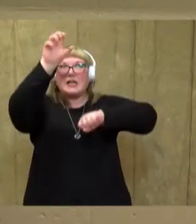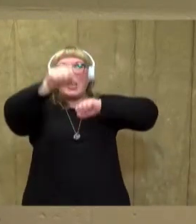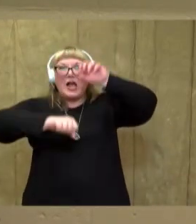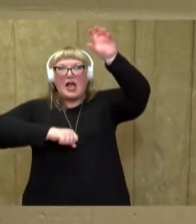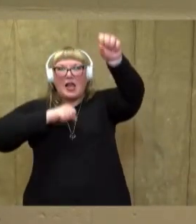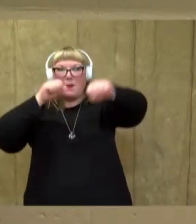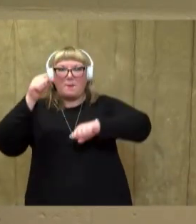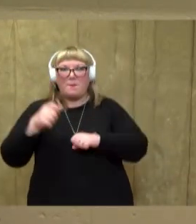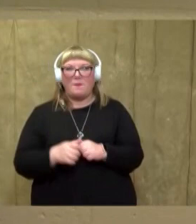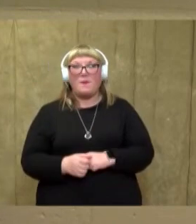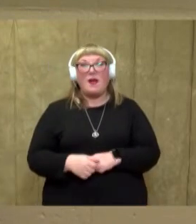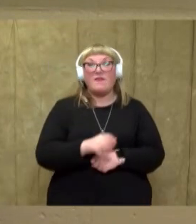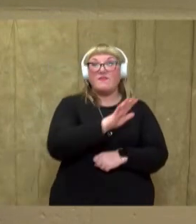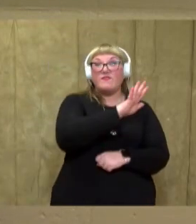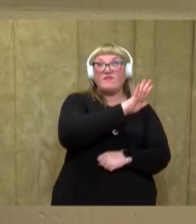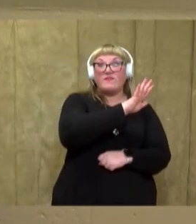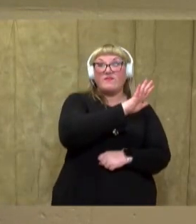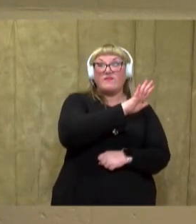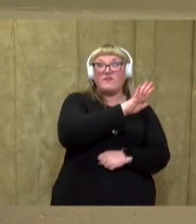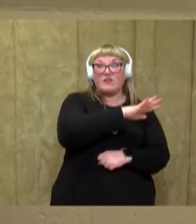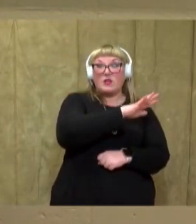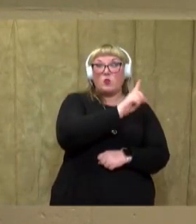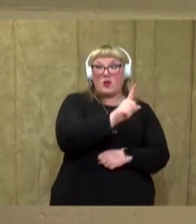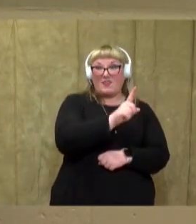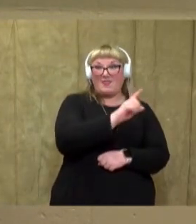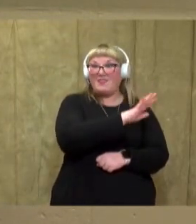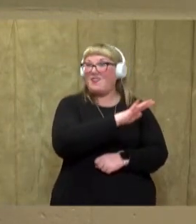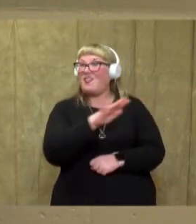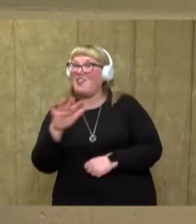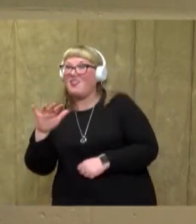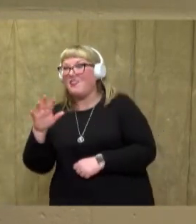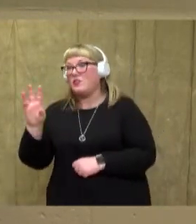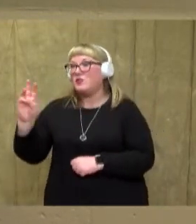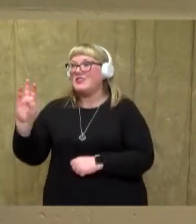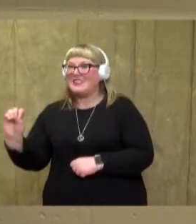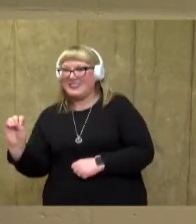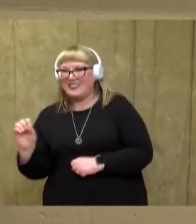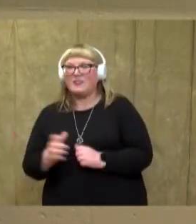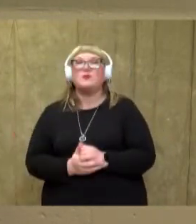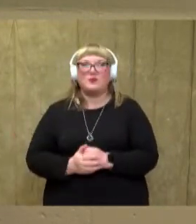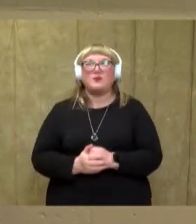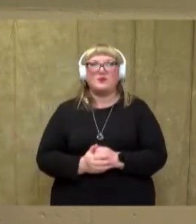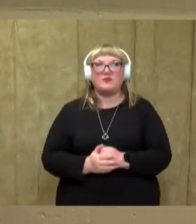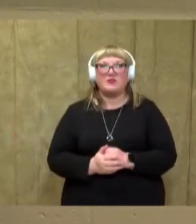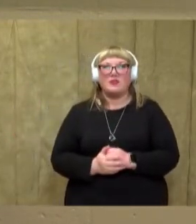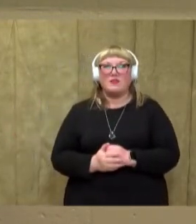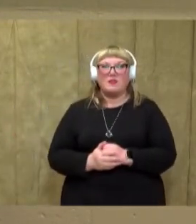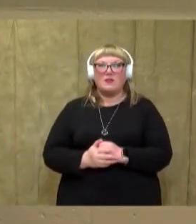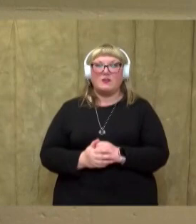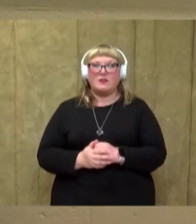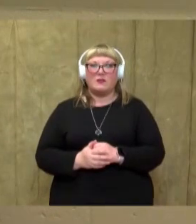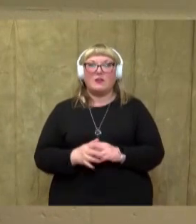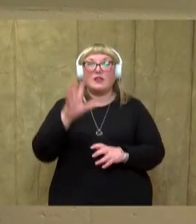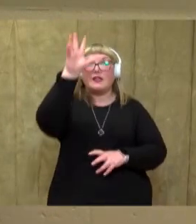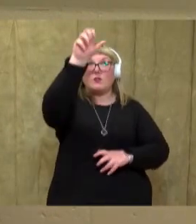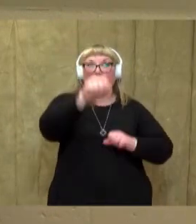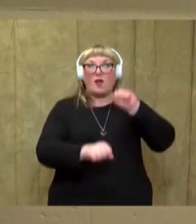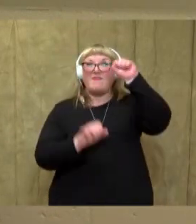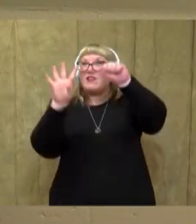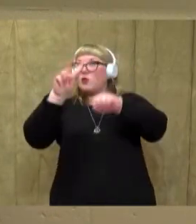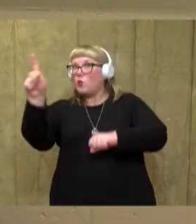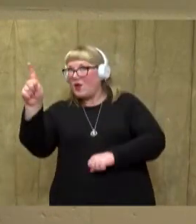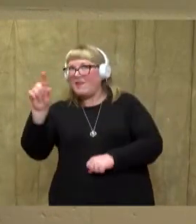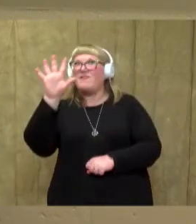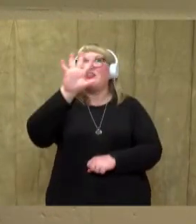tree from 51 to 60. Let's go.